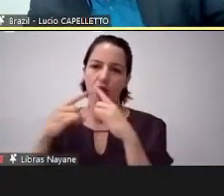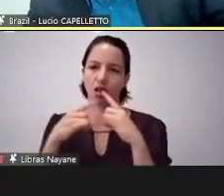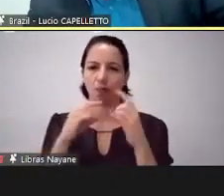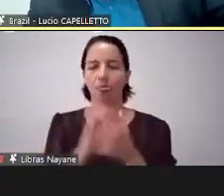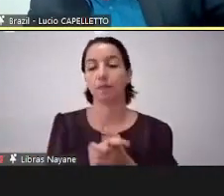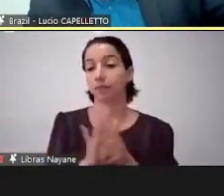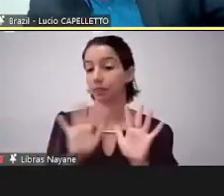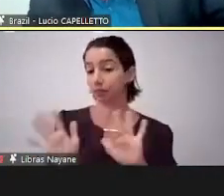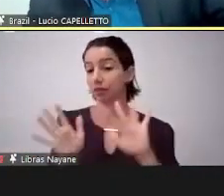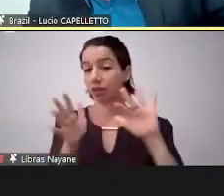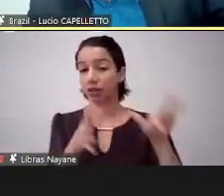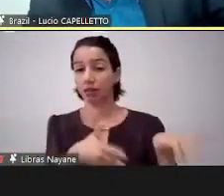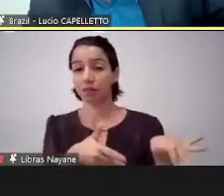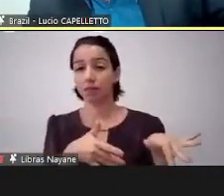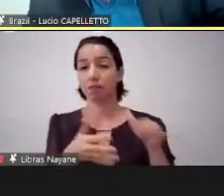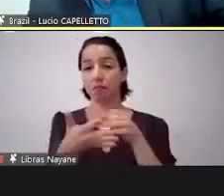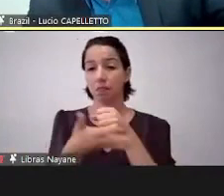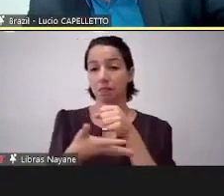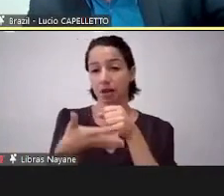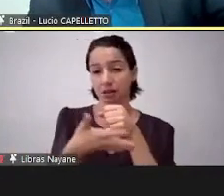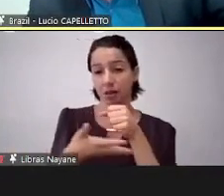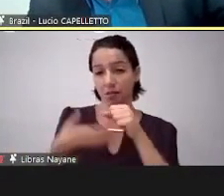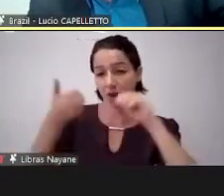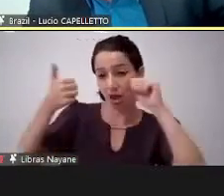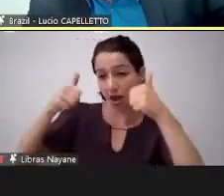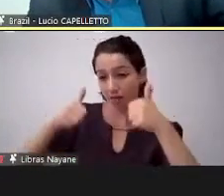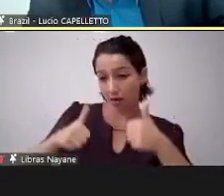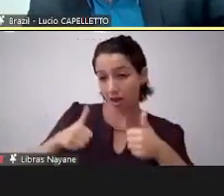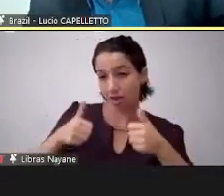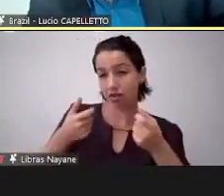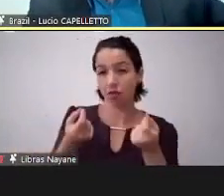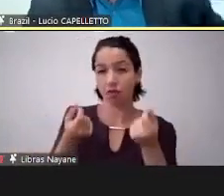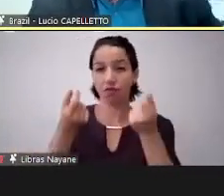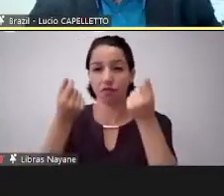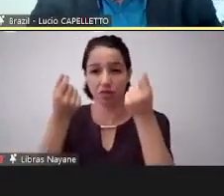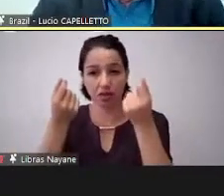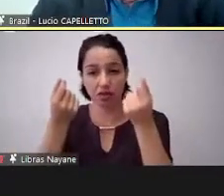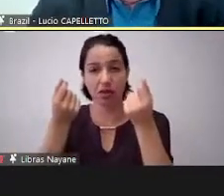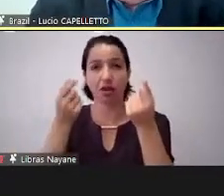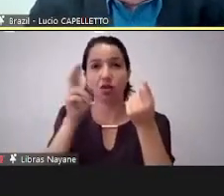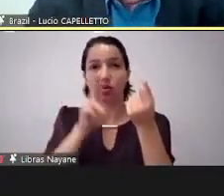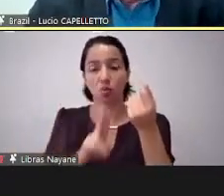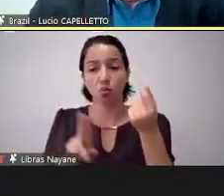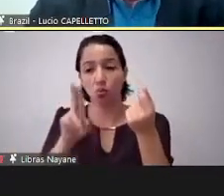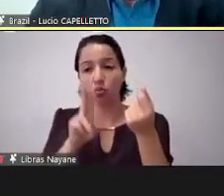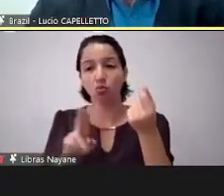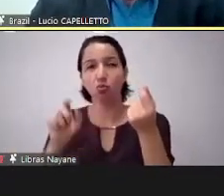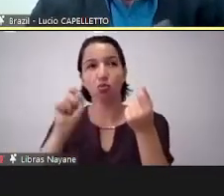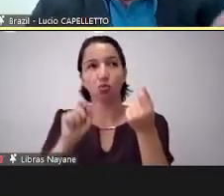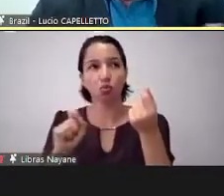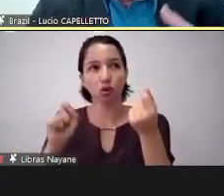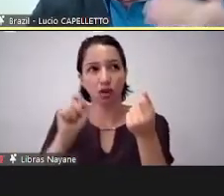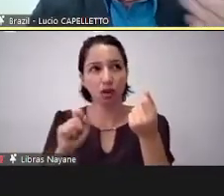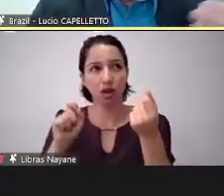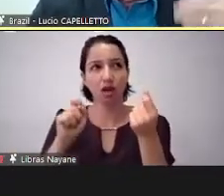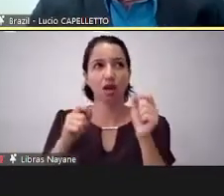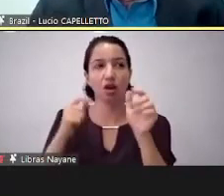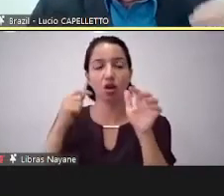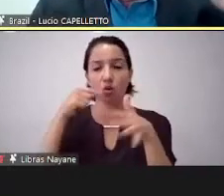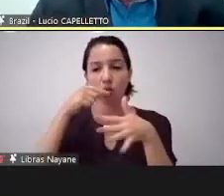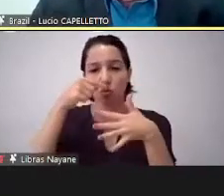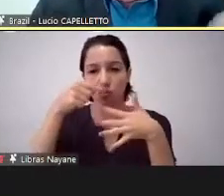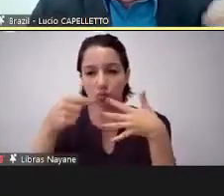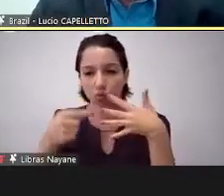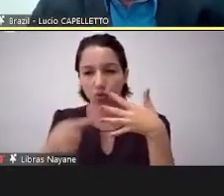In terms of economic, financial, and actuarial evaluation, we apply